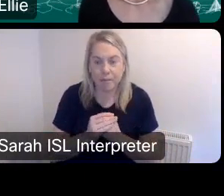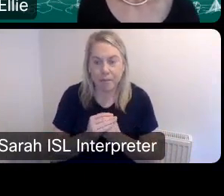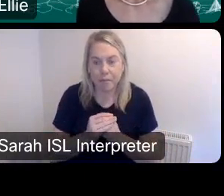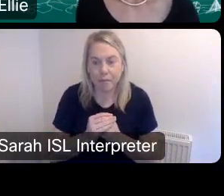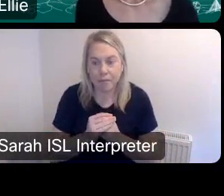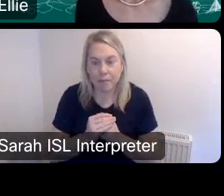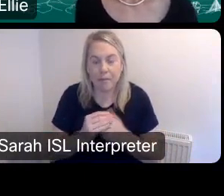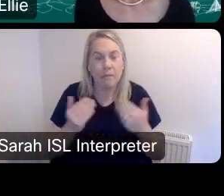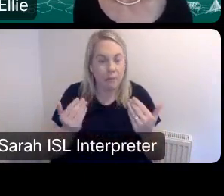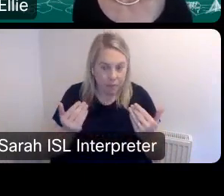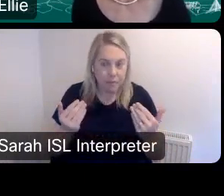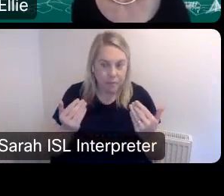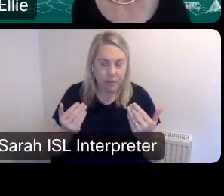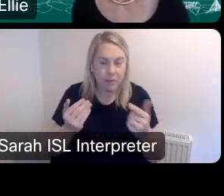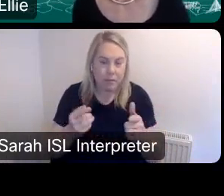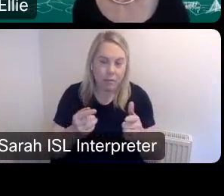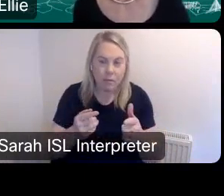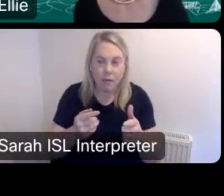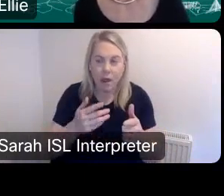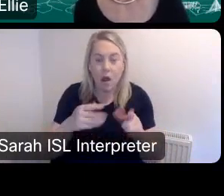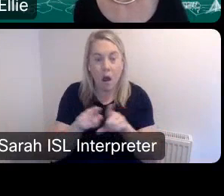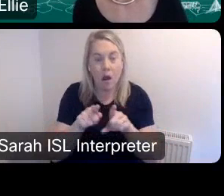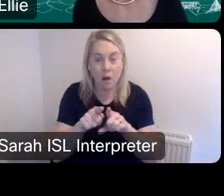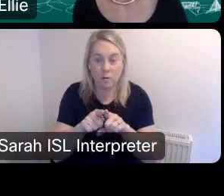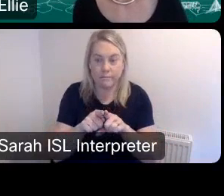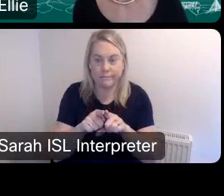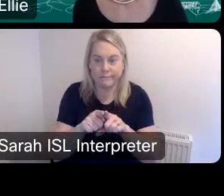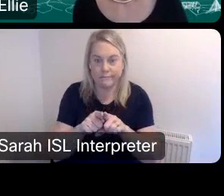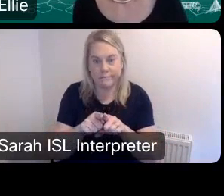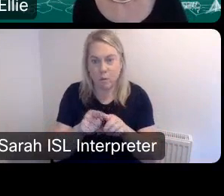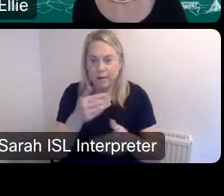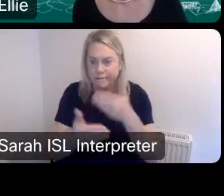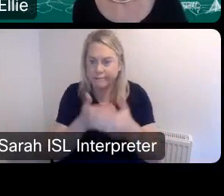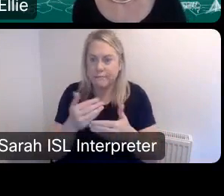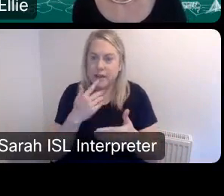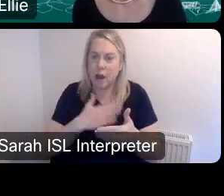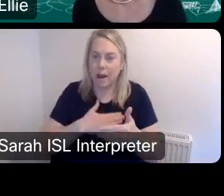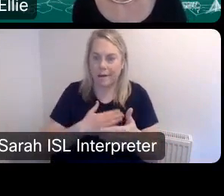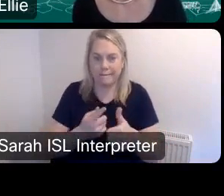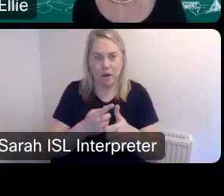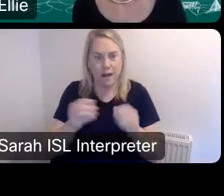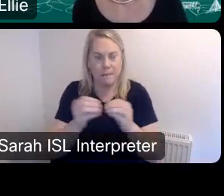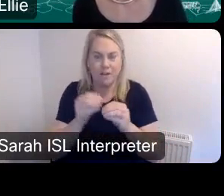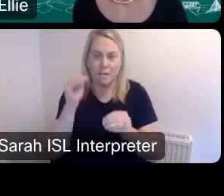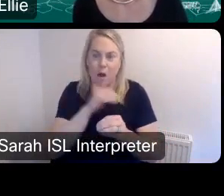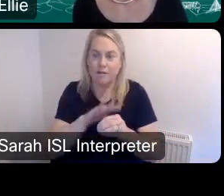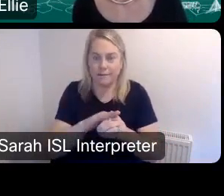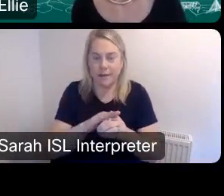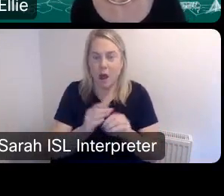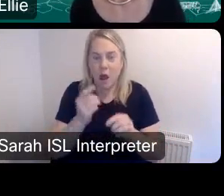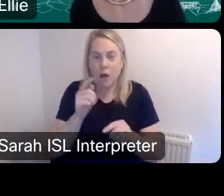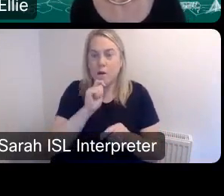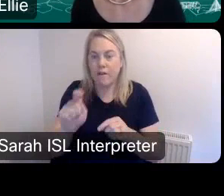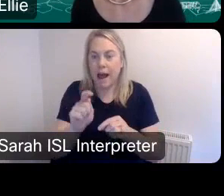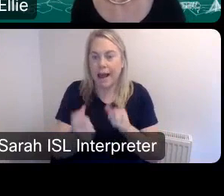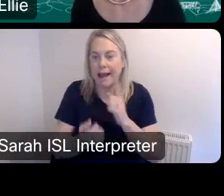Just as I move through the housekeeping, I think it's probably important, the first thing that I say, that the notifiable incidents are set out in Schedule 1 of